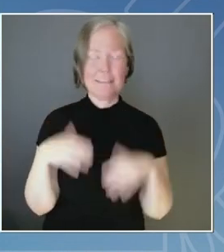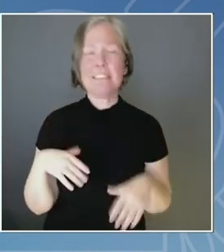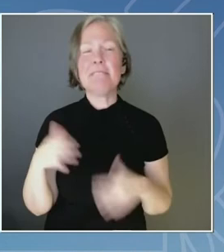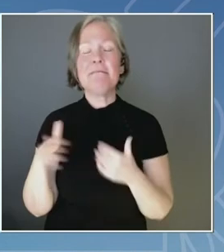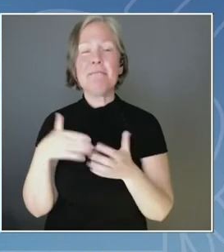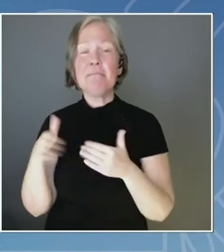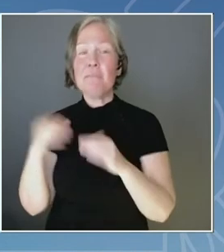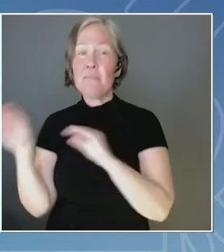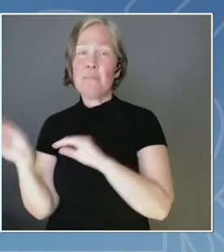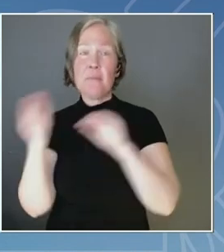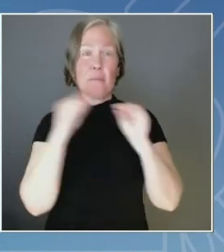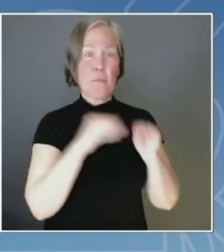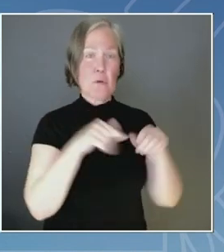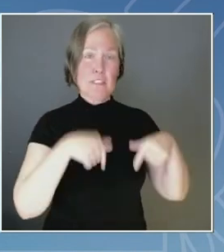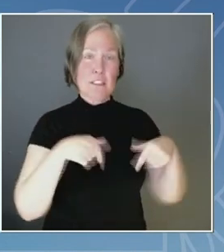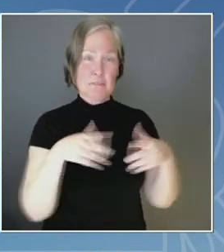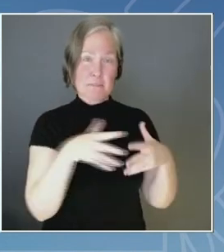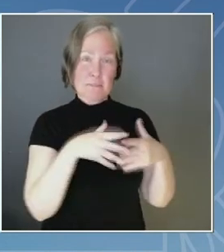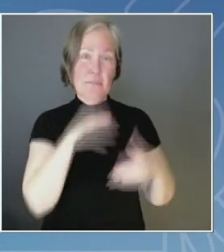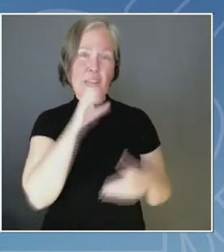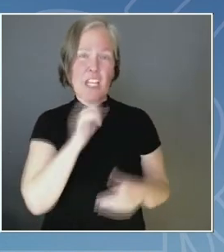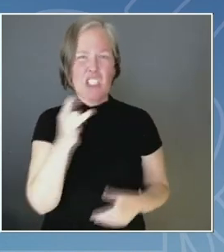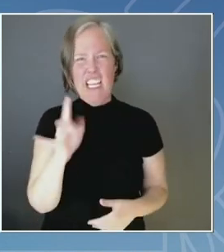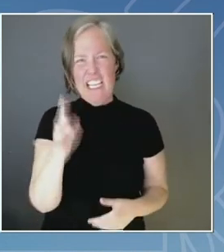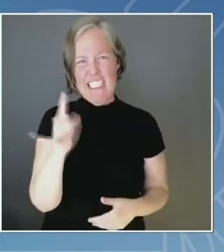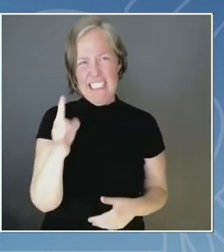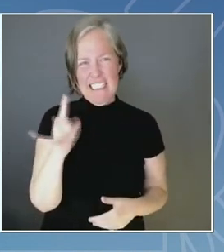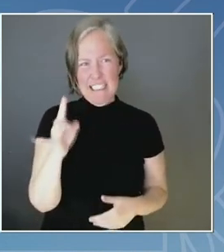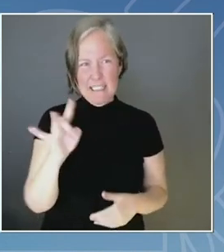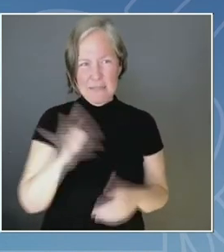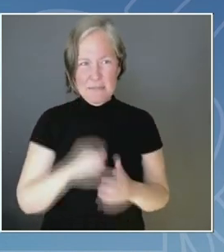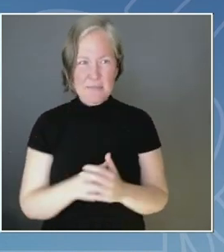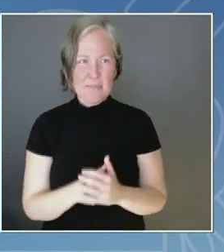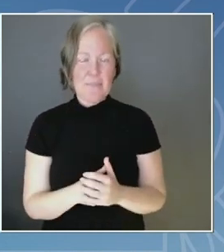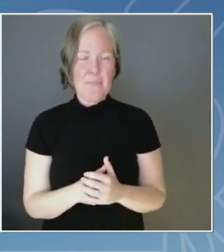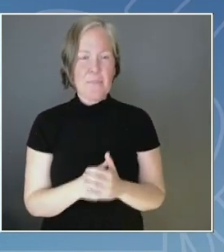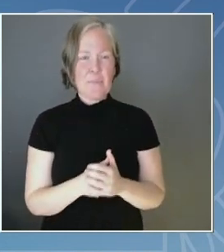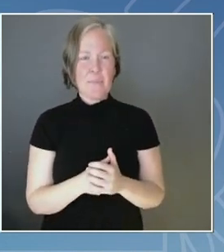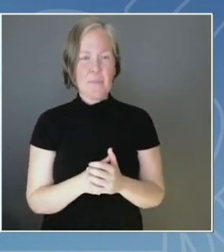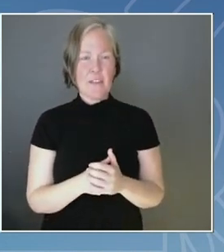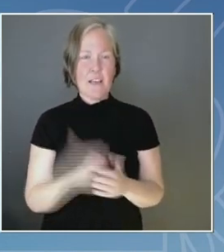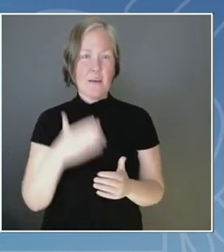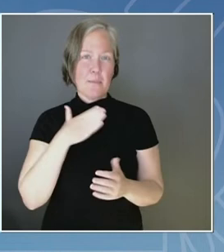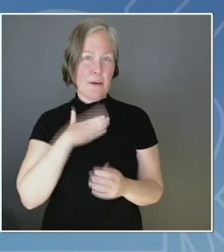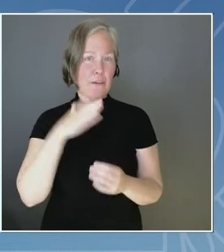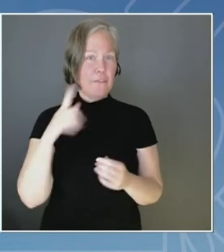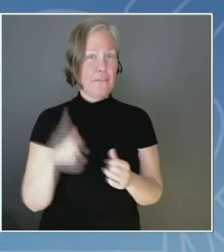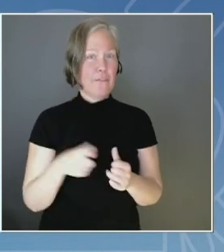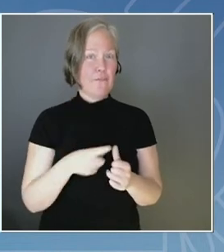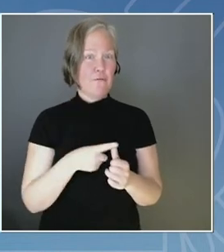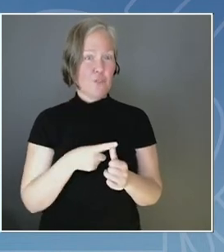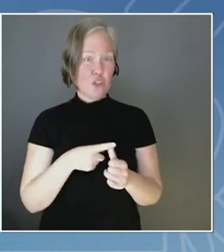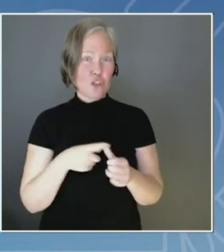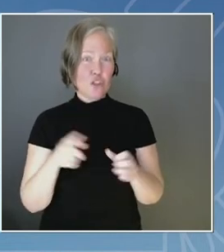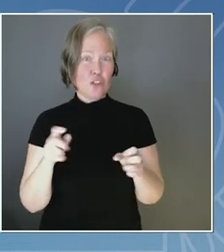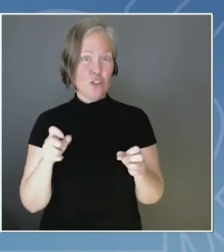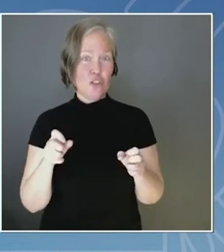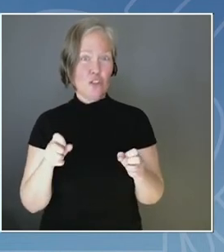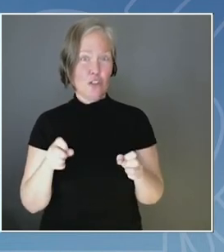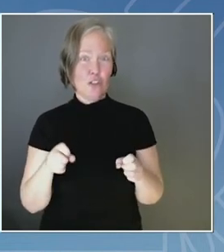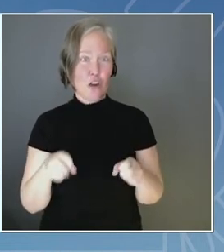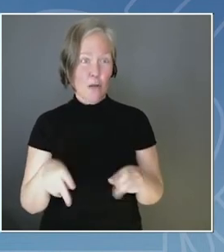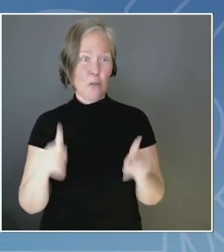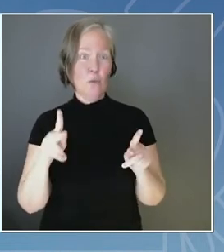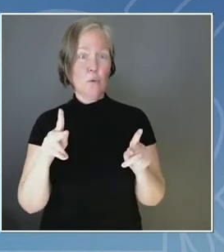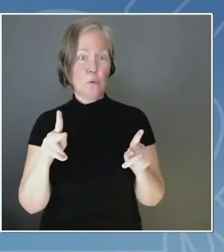in when I was around 18. The first opportunity that I had to leave and join my mother,